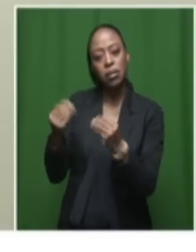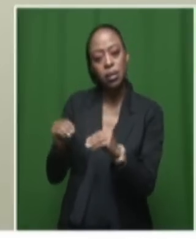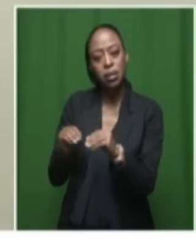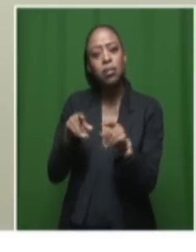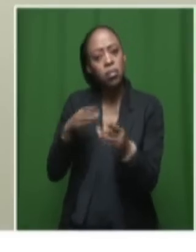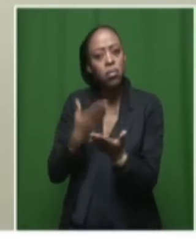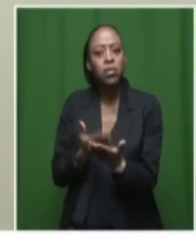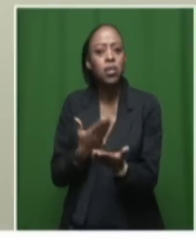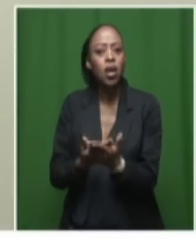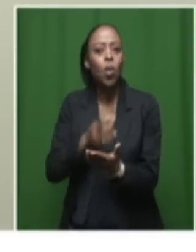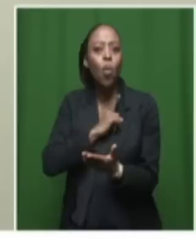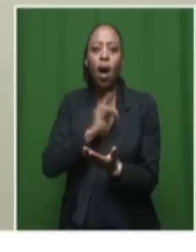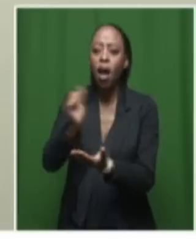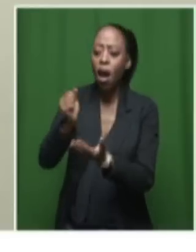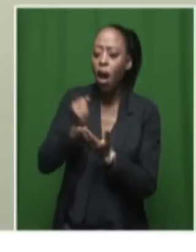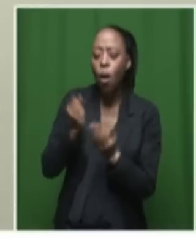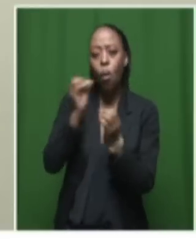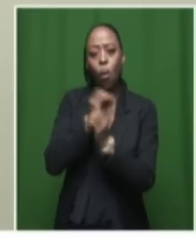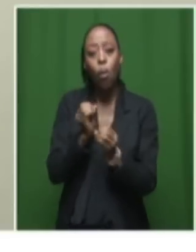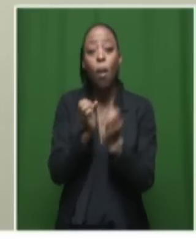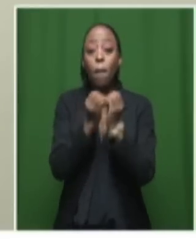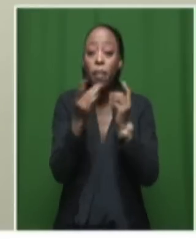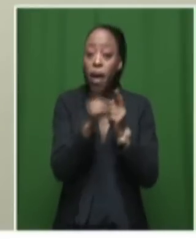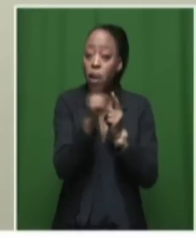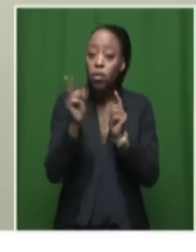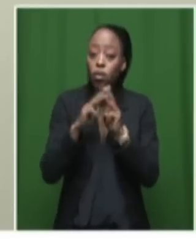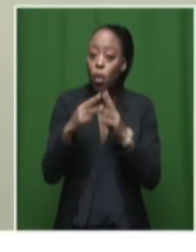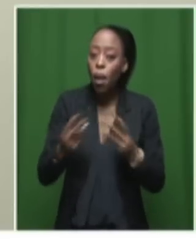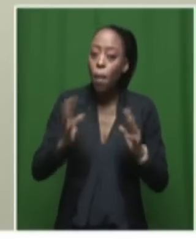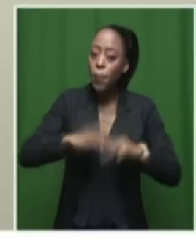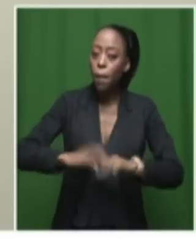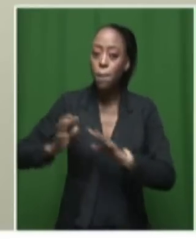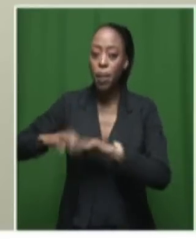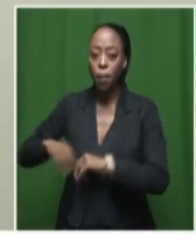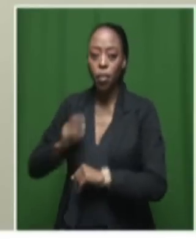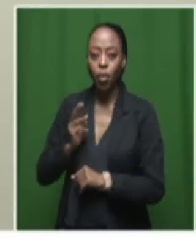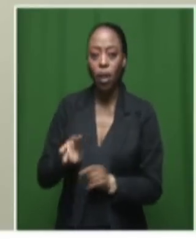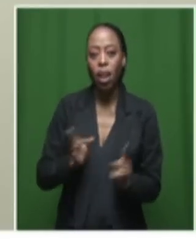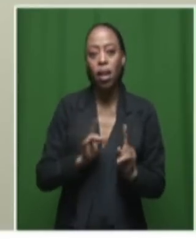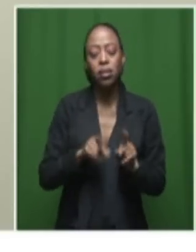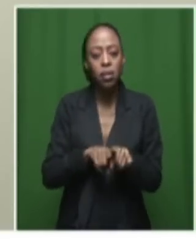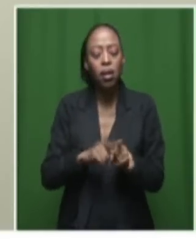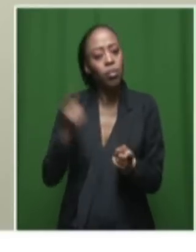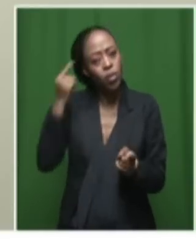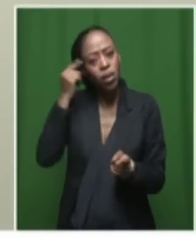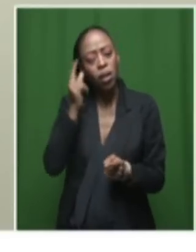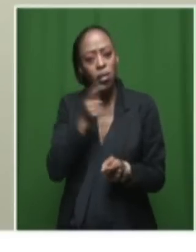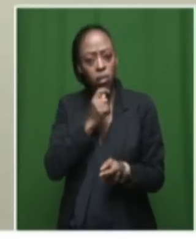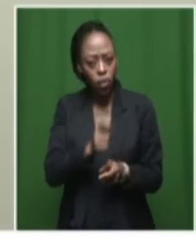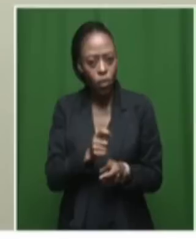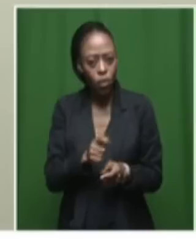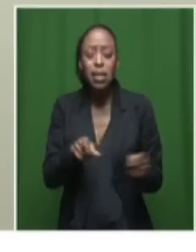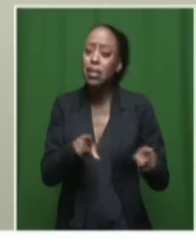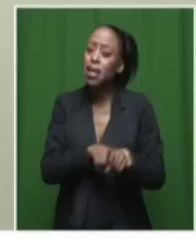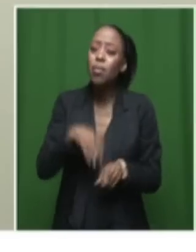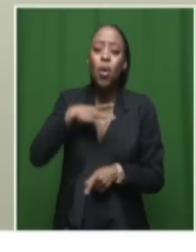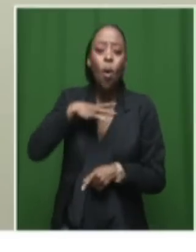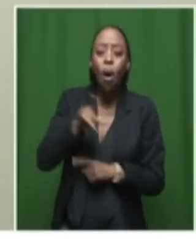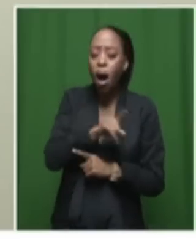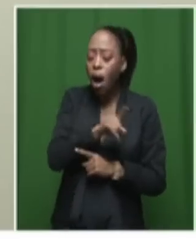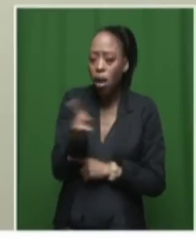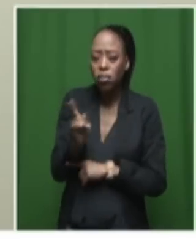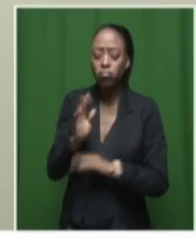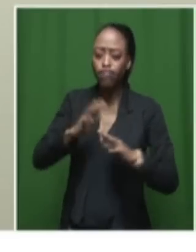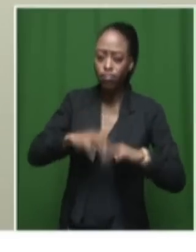that without donor funding, many of these publications would close down. And we believe that's true. And we don't want them to close down.